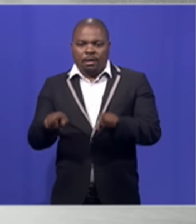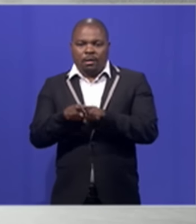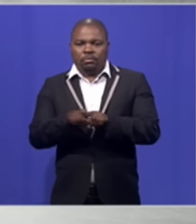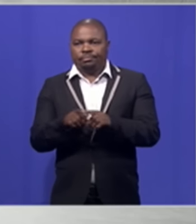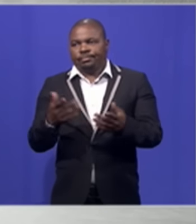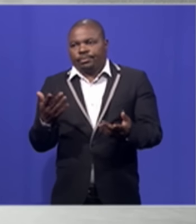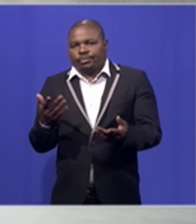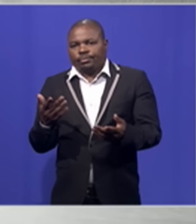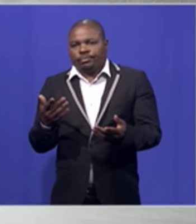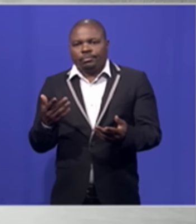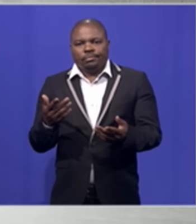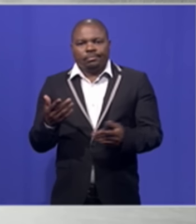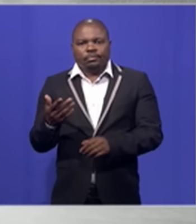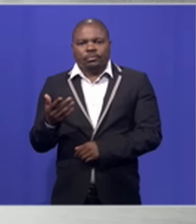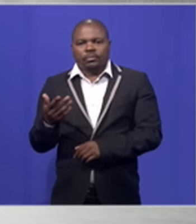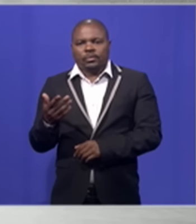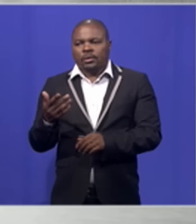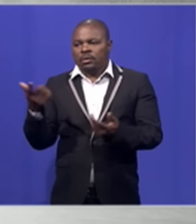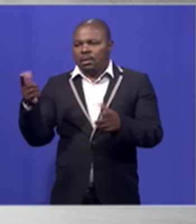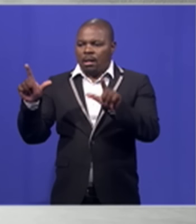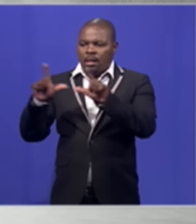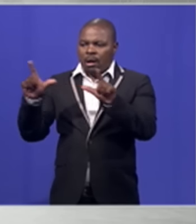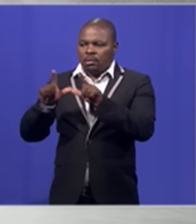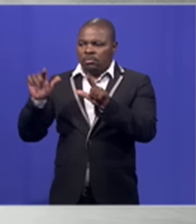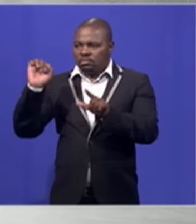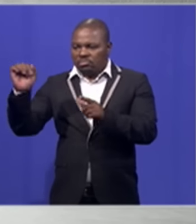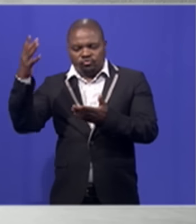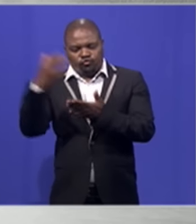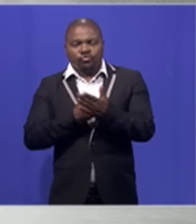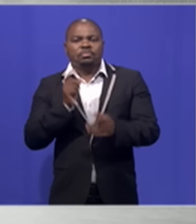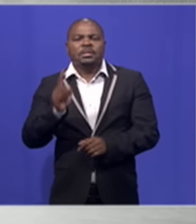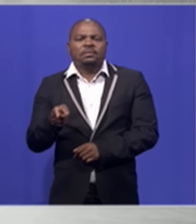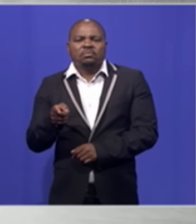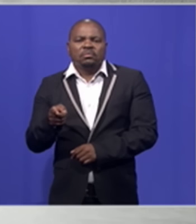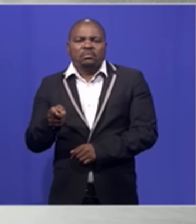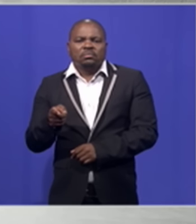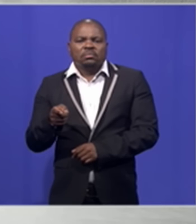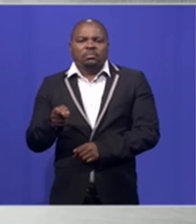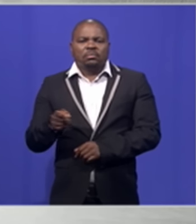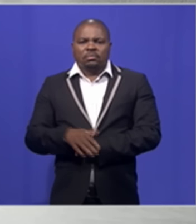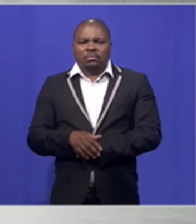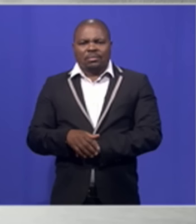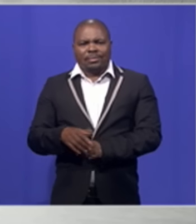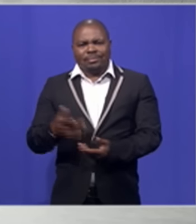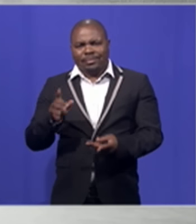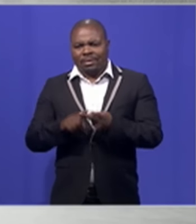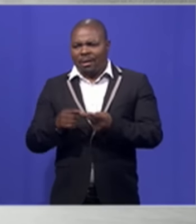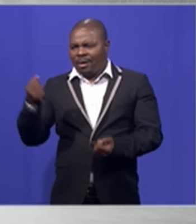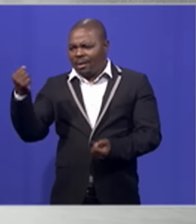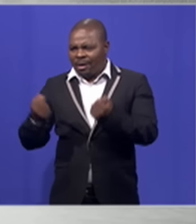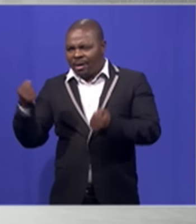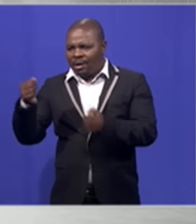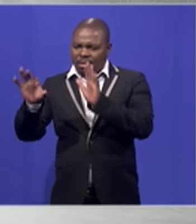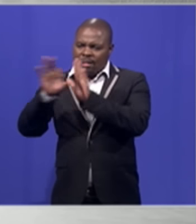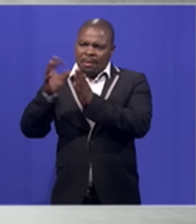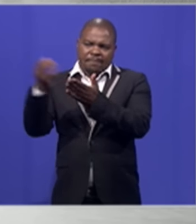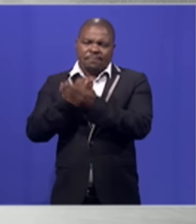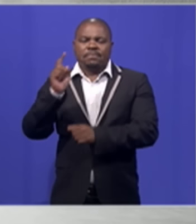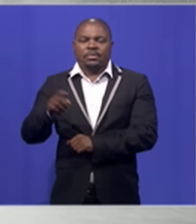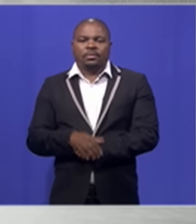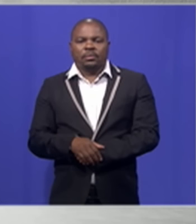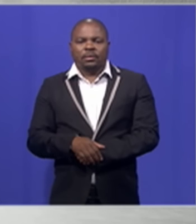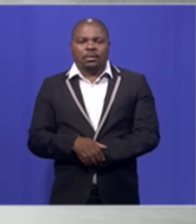ho onkela lengolo la wotlela kampo ya ba intshe ko tseleng ba